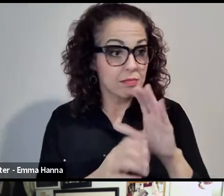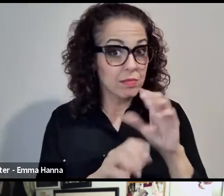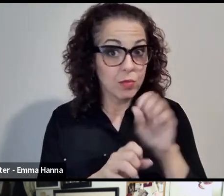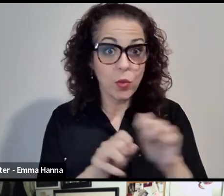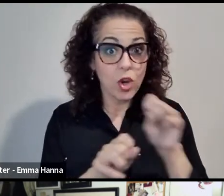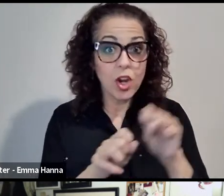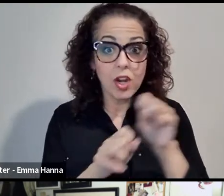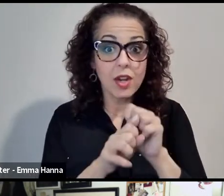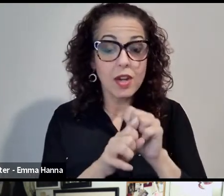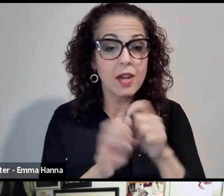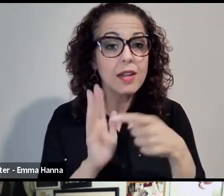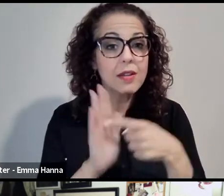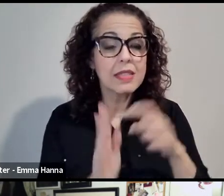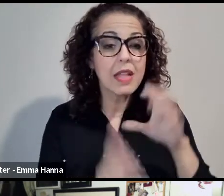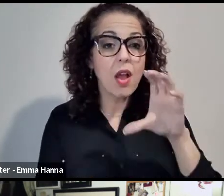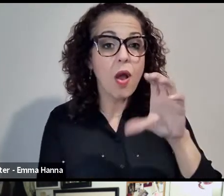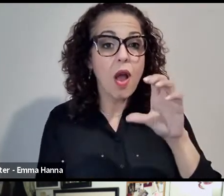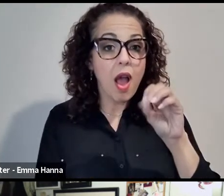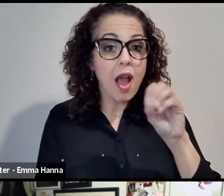Representative Ocasio-Cortez.